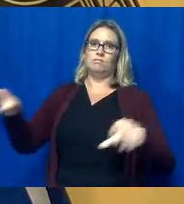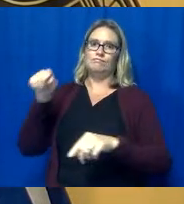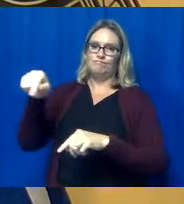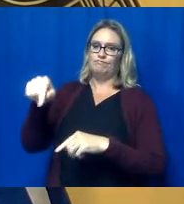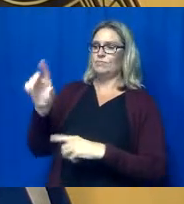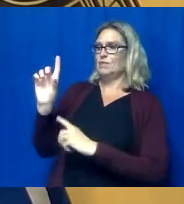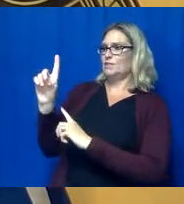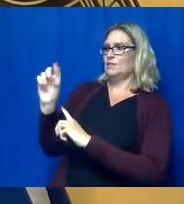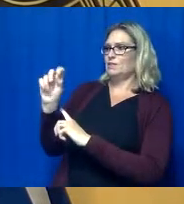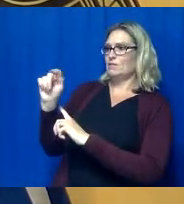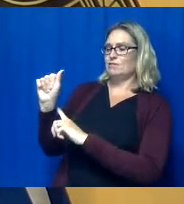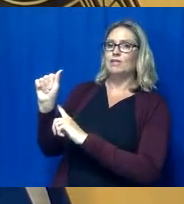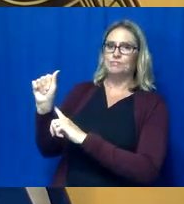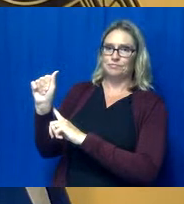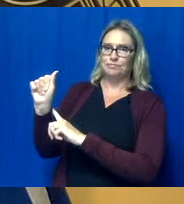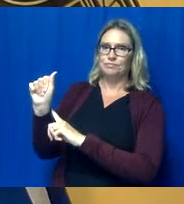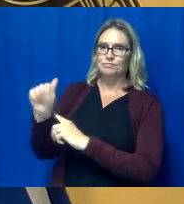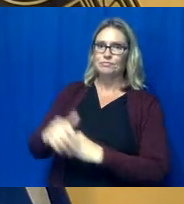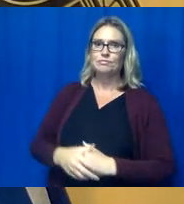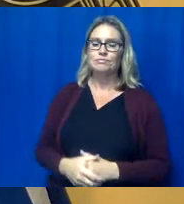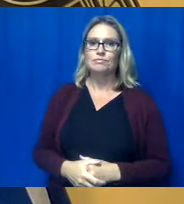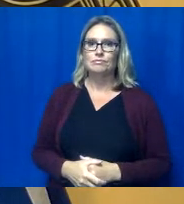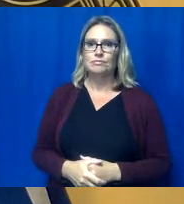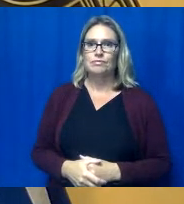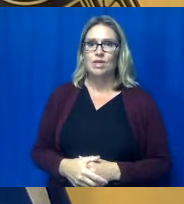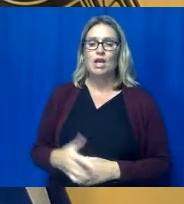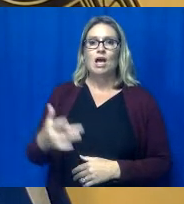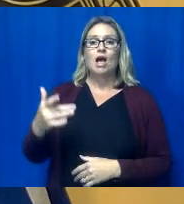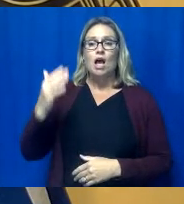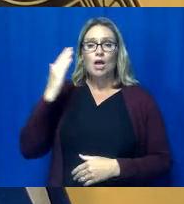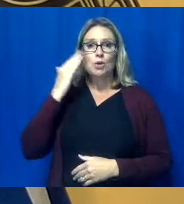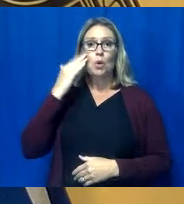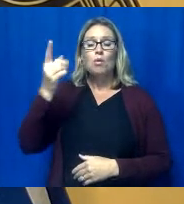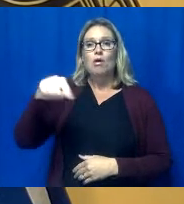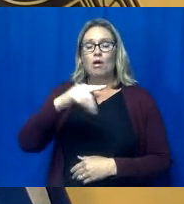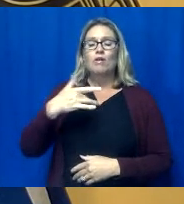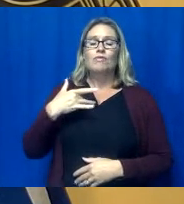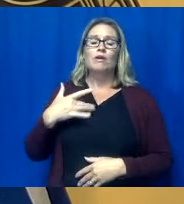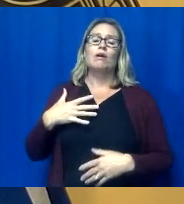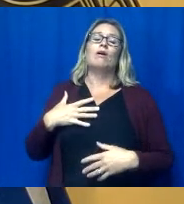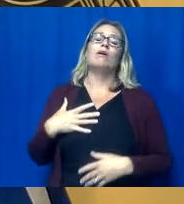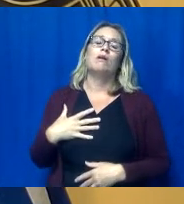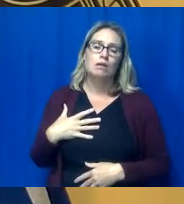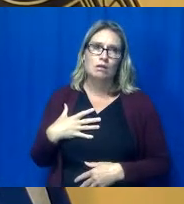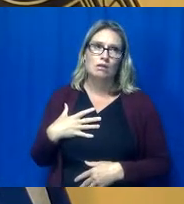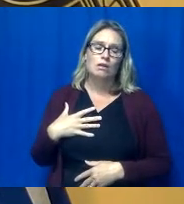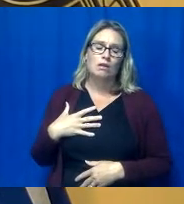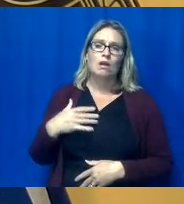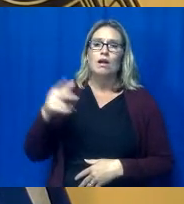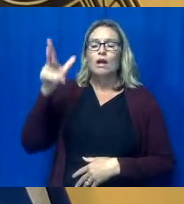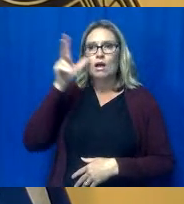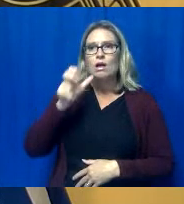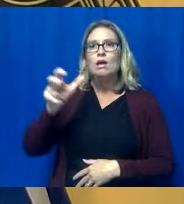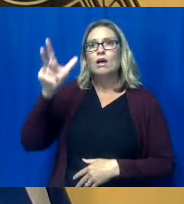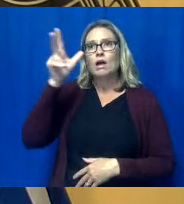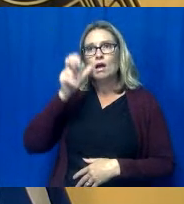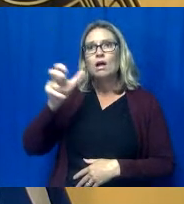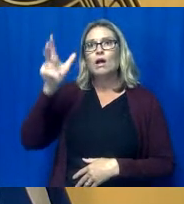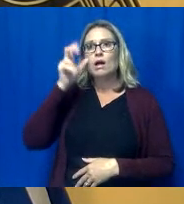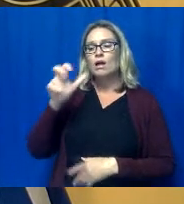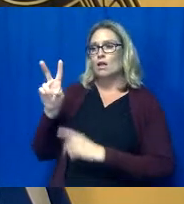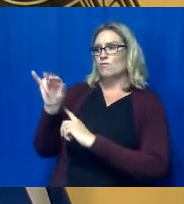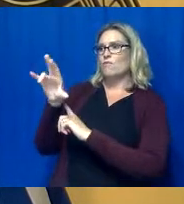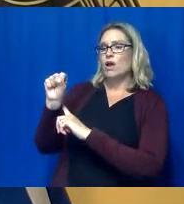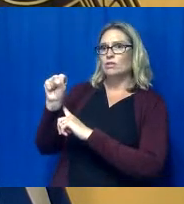I am sure that you are growing weary hearing about any virus, especially this